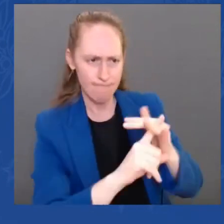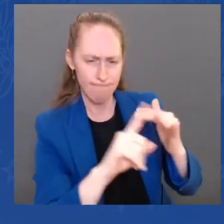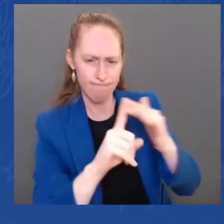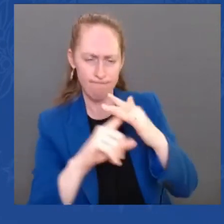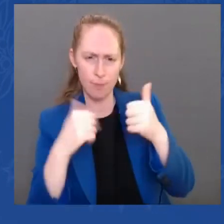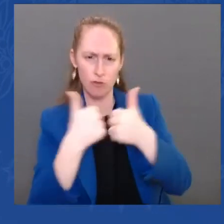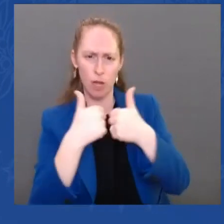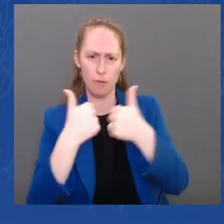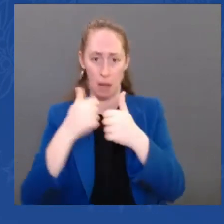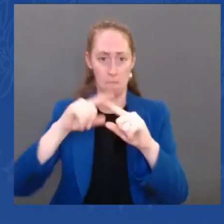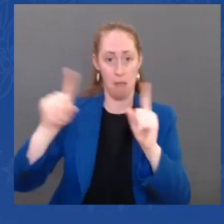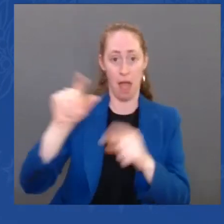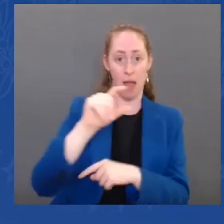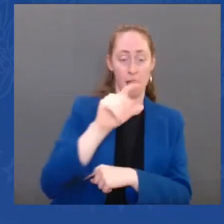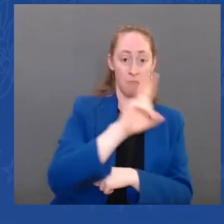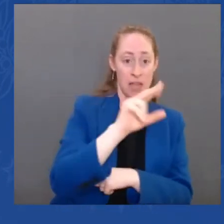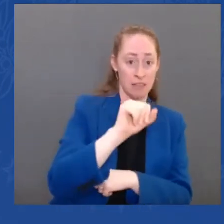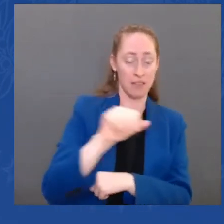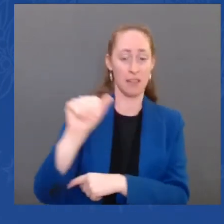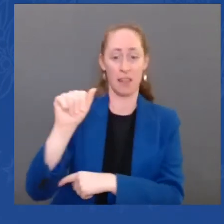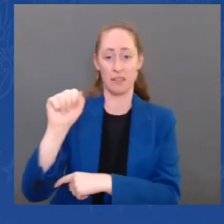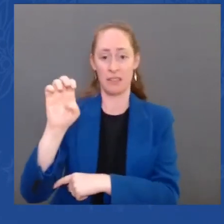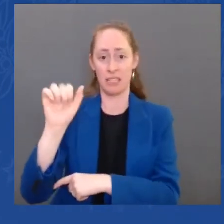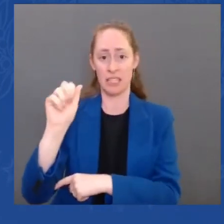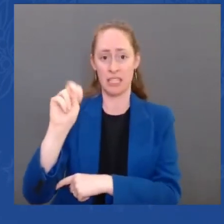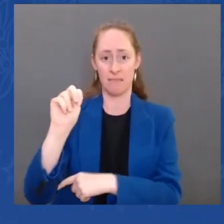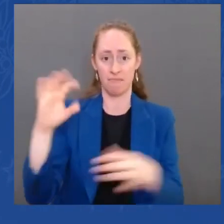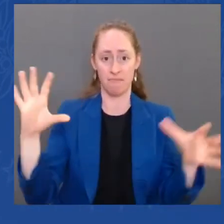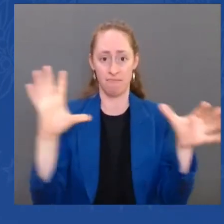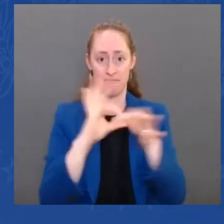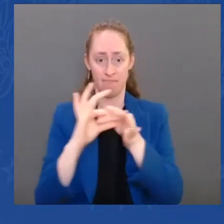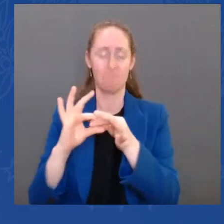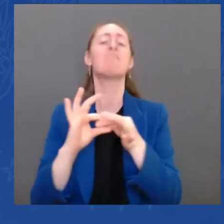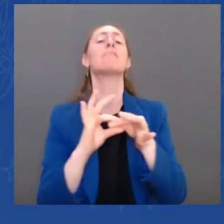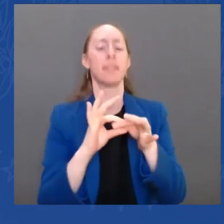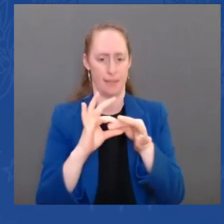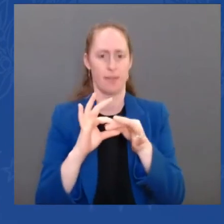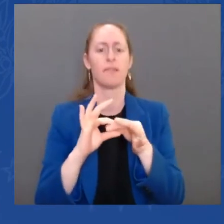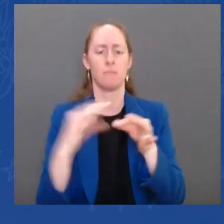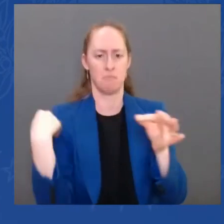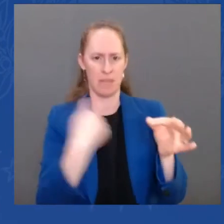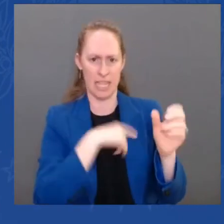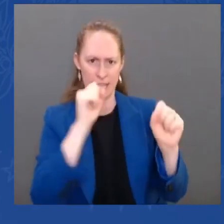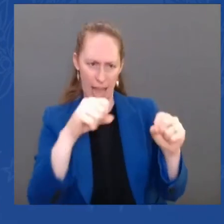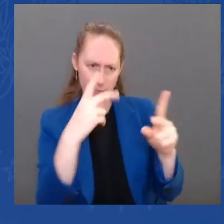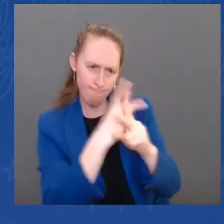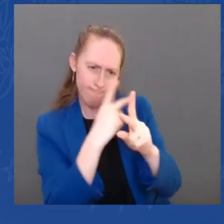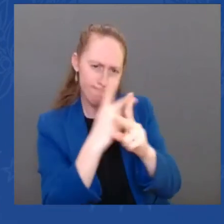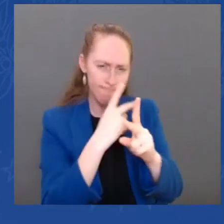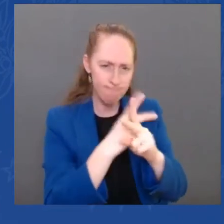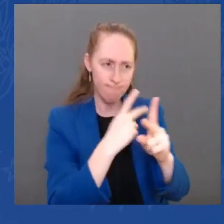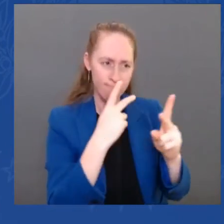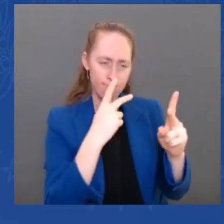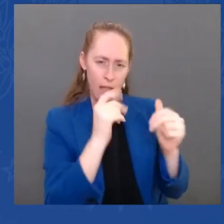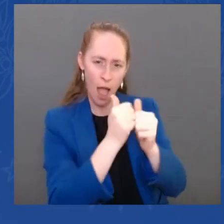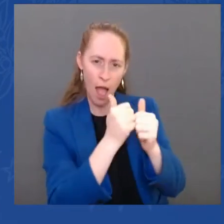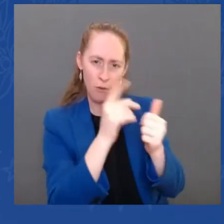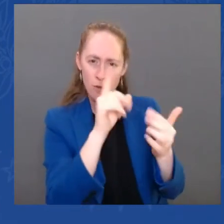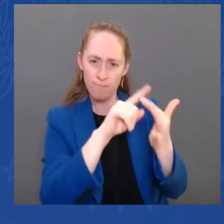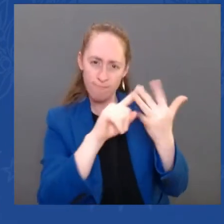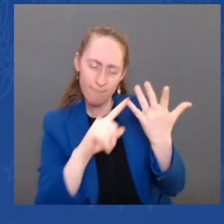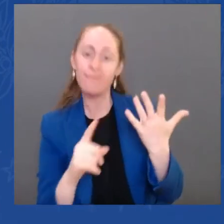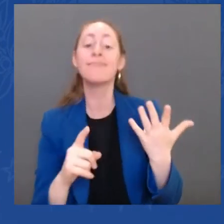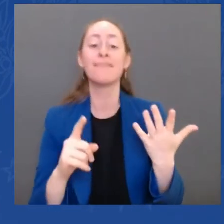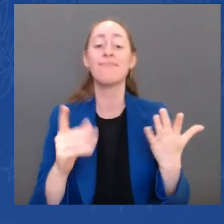to meeting the moment we find ourselves in history right now. And so let me thank you again for making the journey to Washington to celebrate